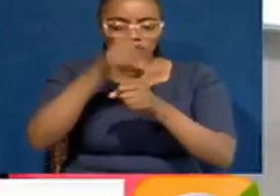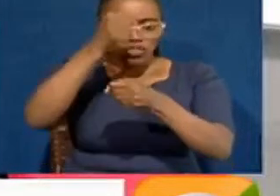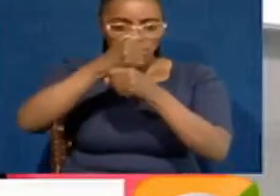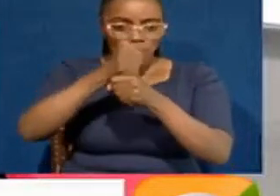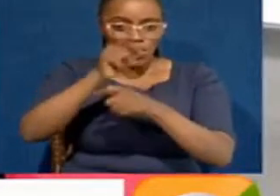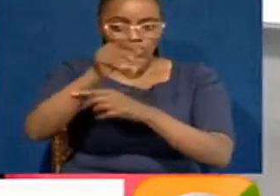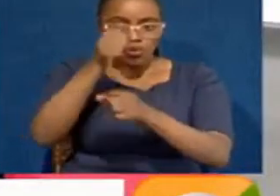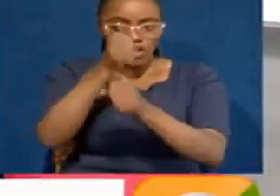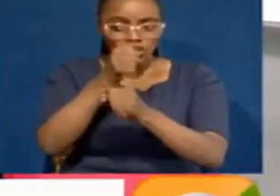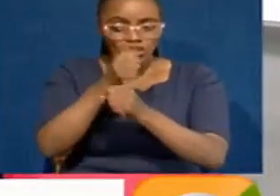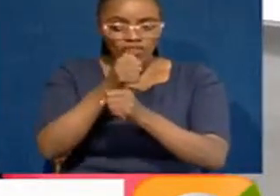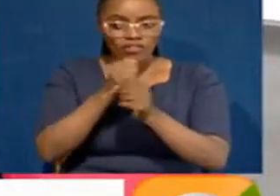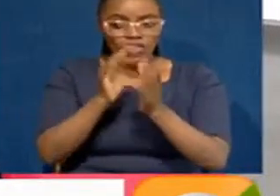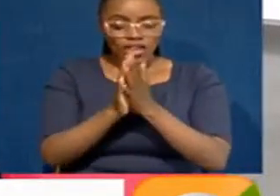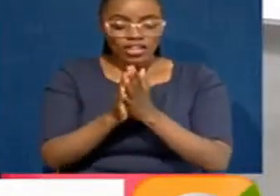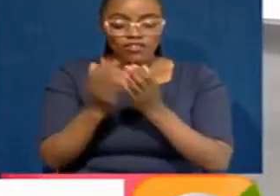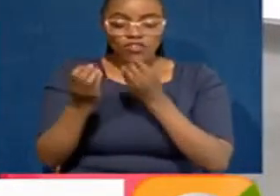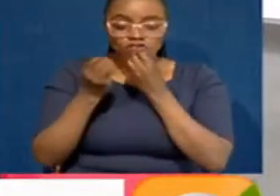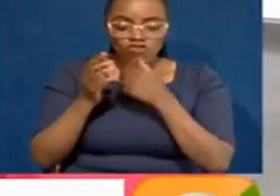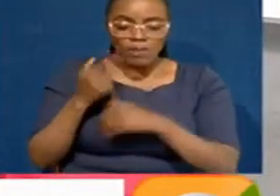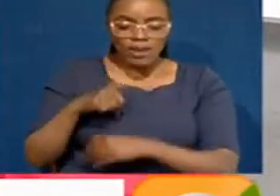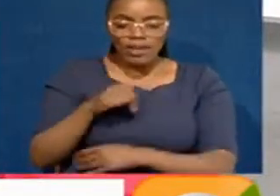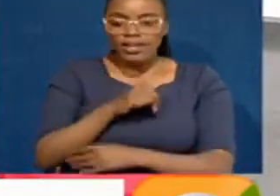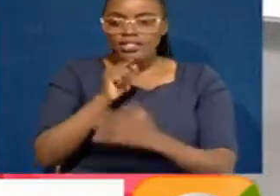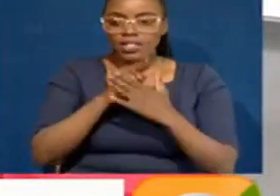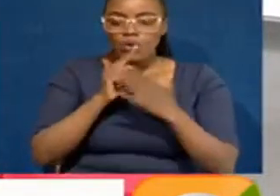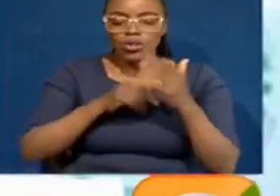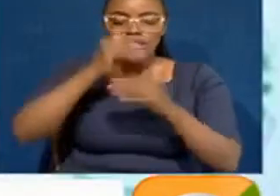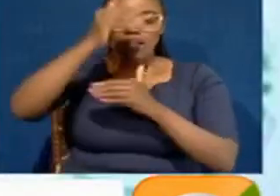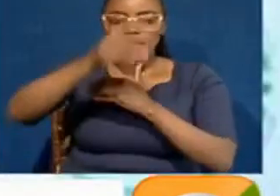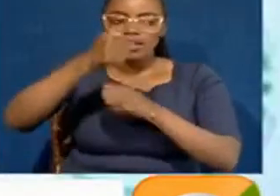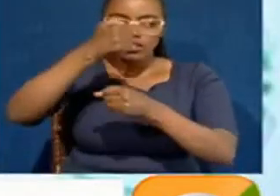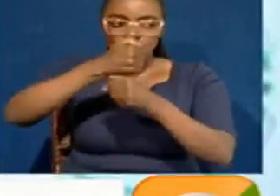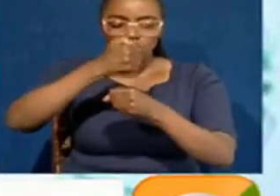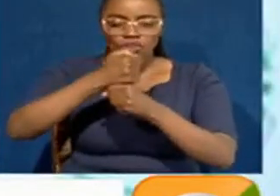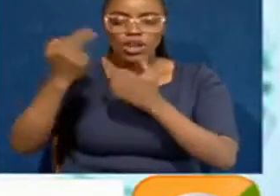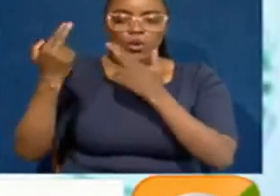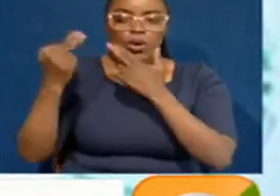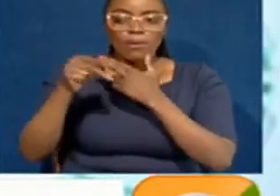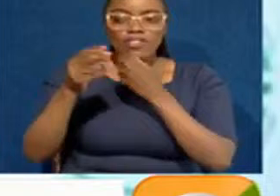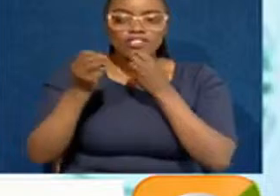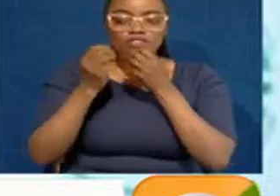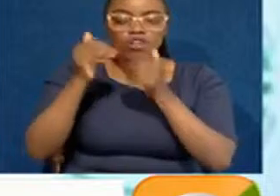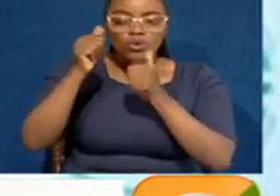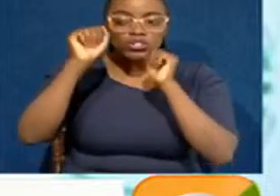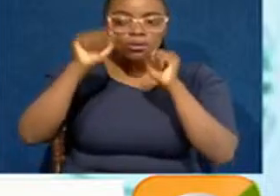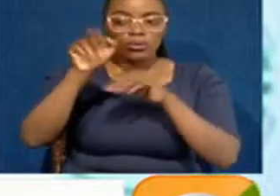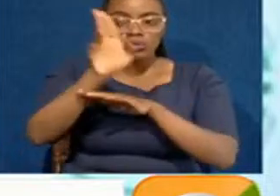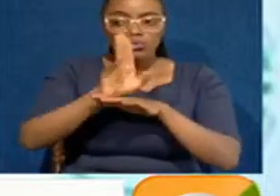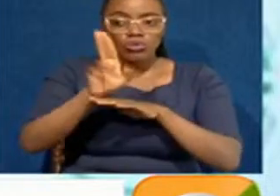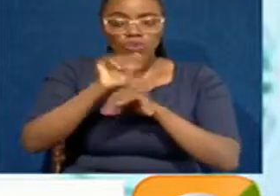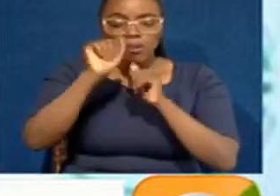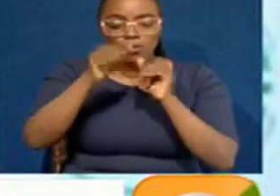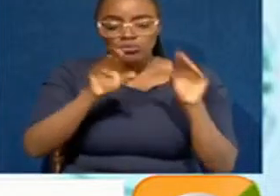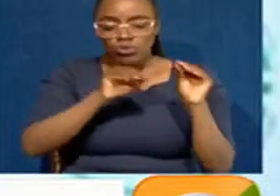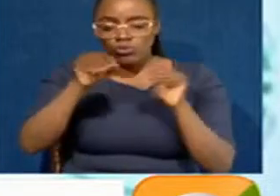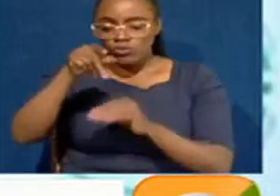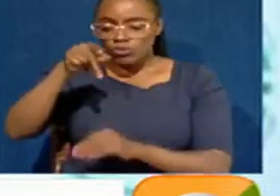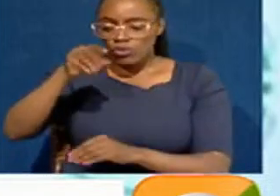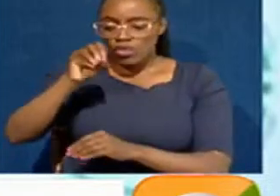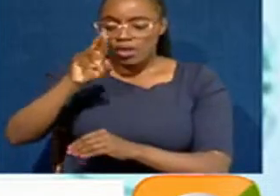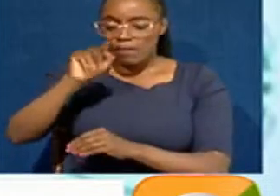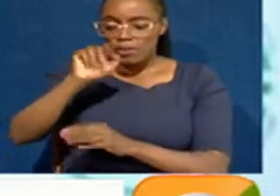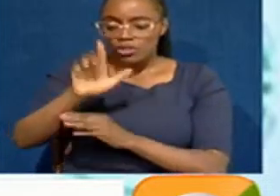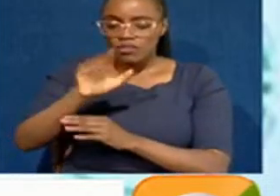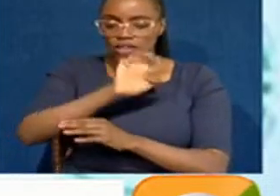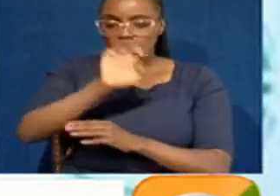do and for enlightening us on what's to come. And hopefully this is information that we can all use. You can go to that portal. It is